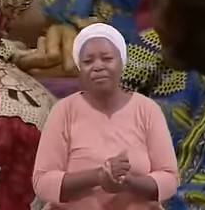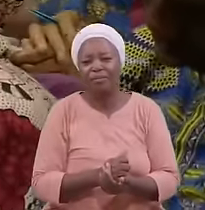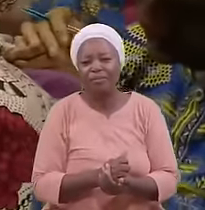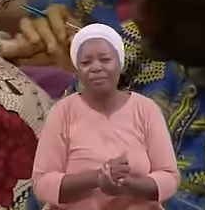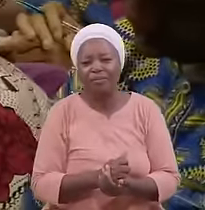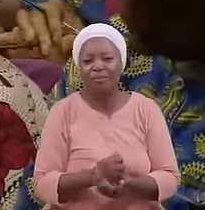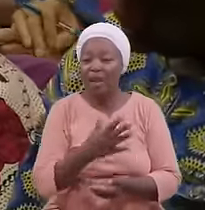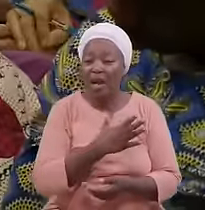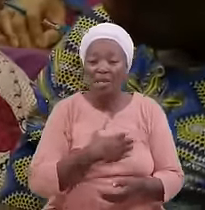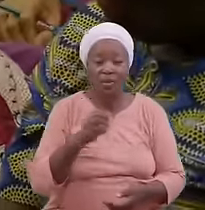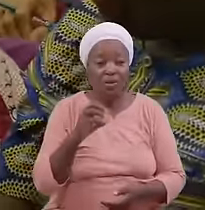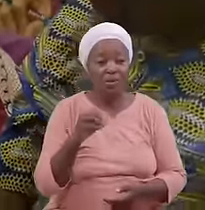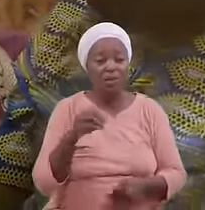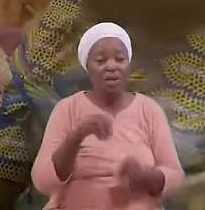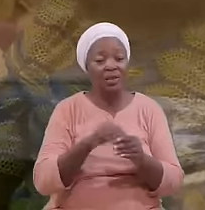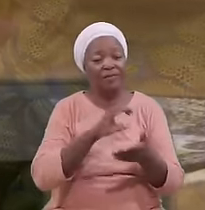And so